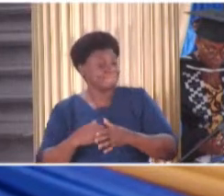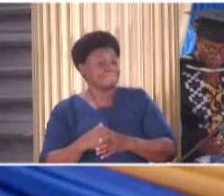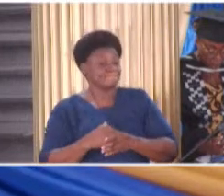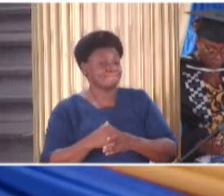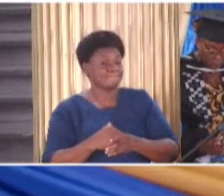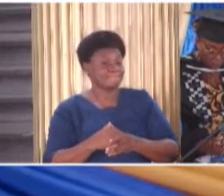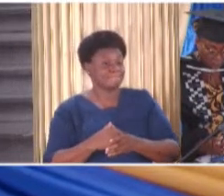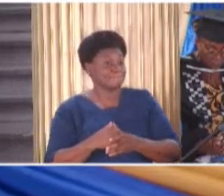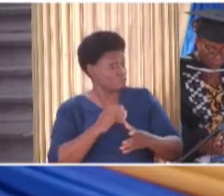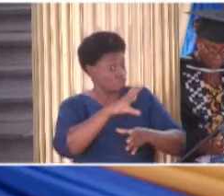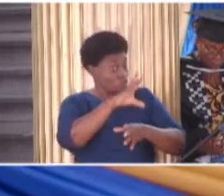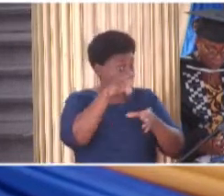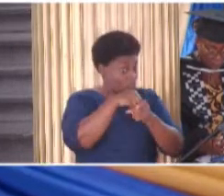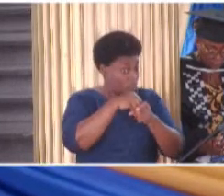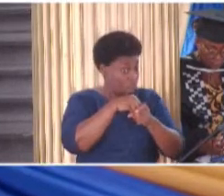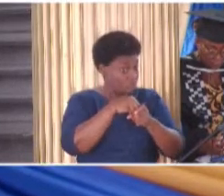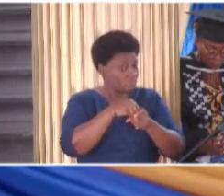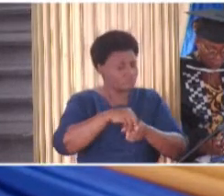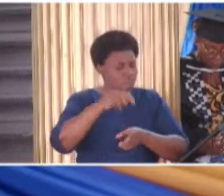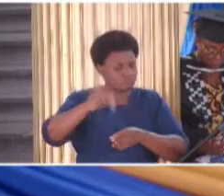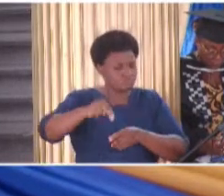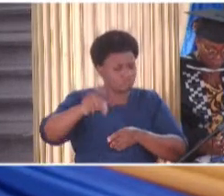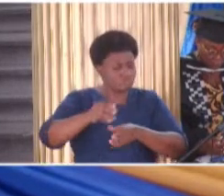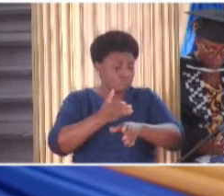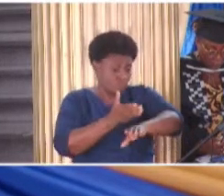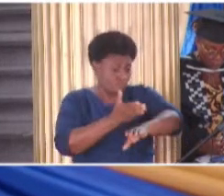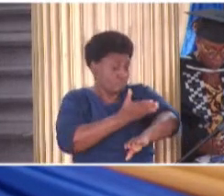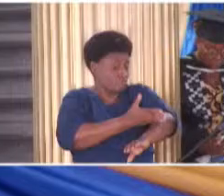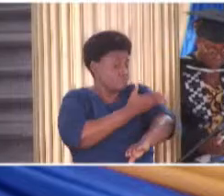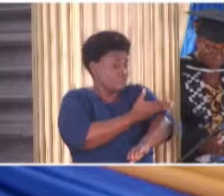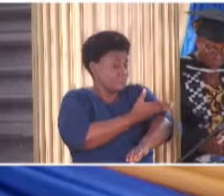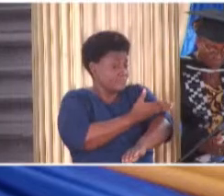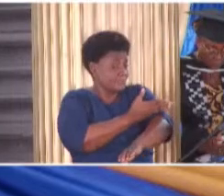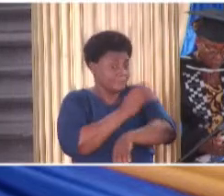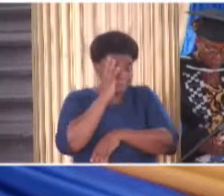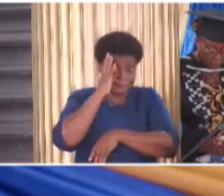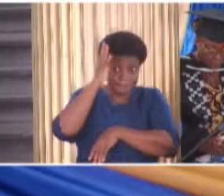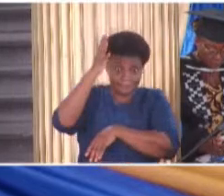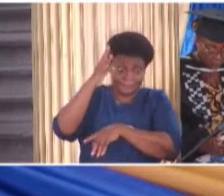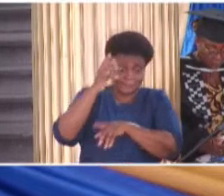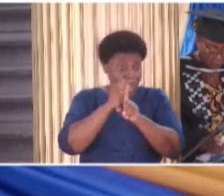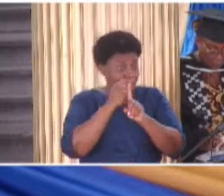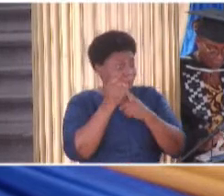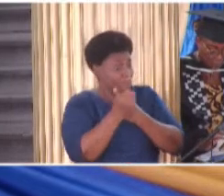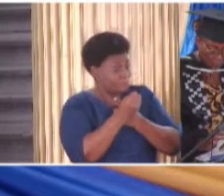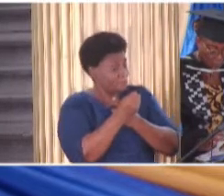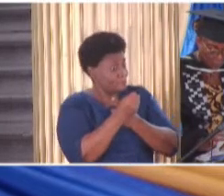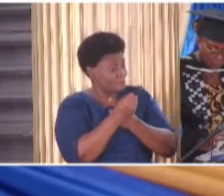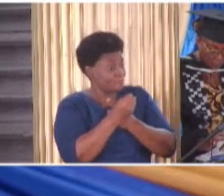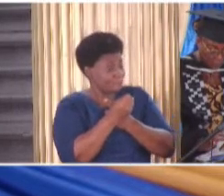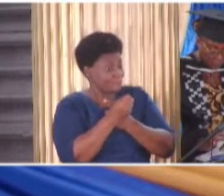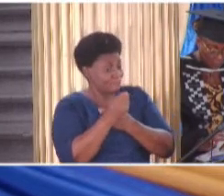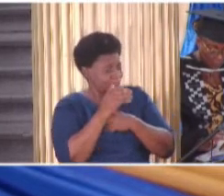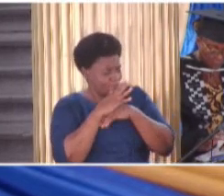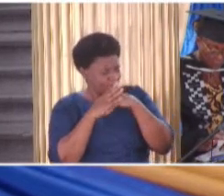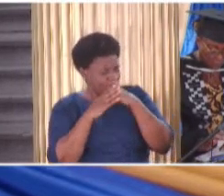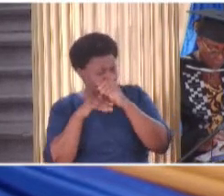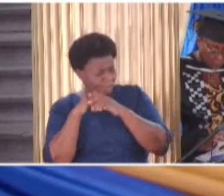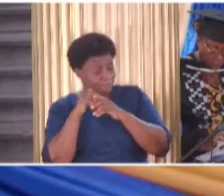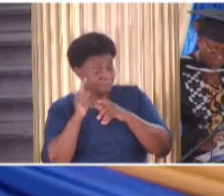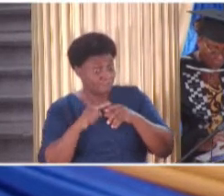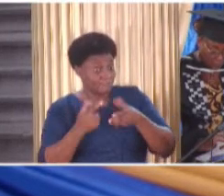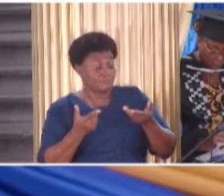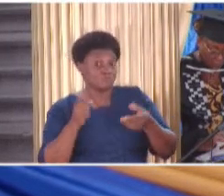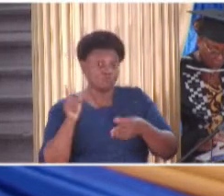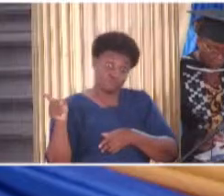Inclusivity is the necessity for progress, innovation, and social transformation. You